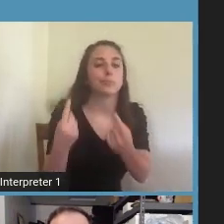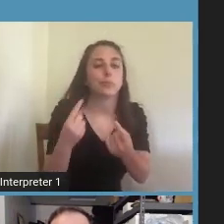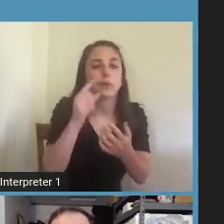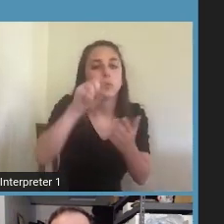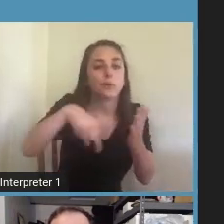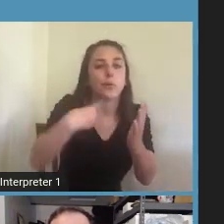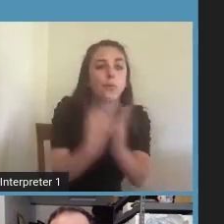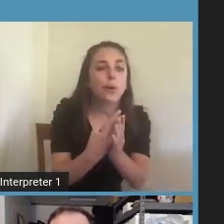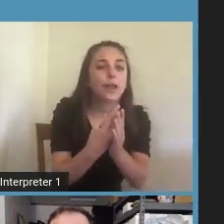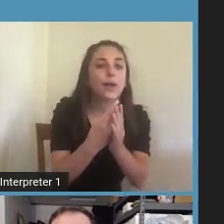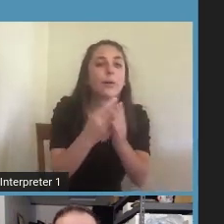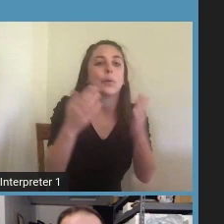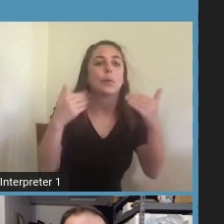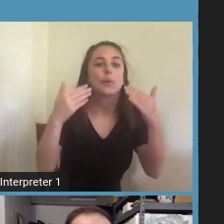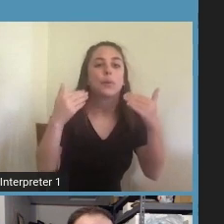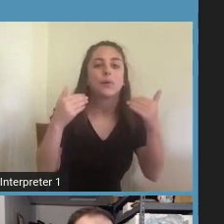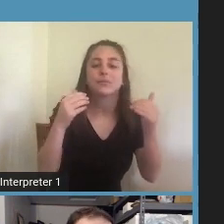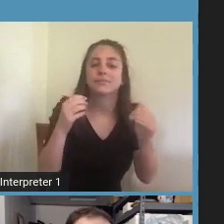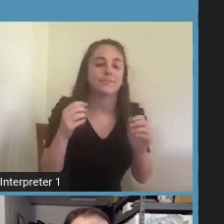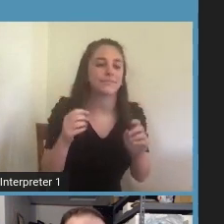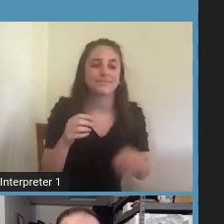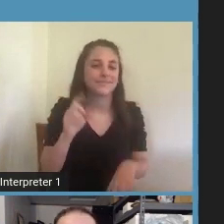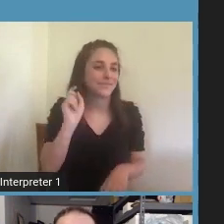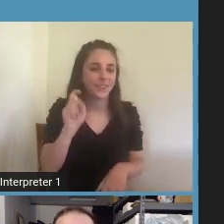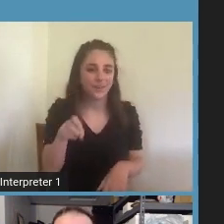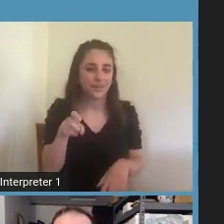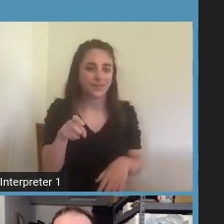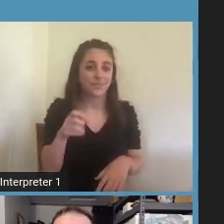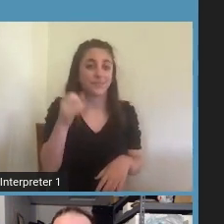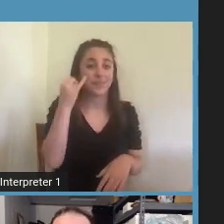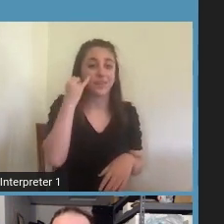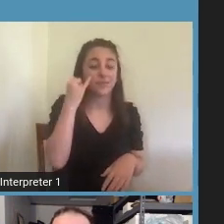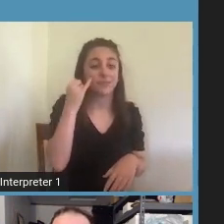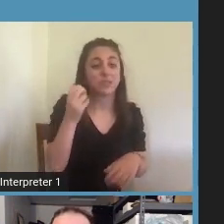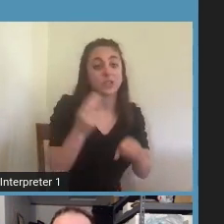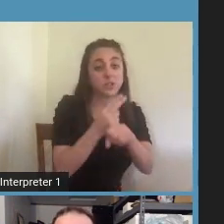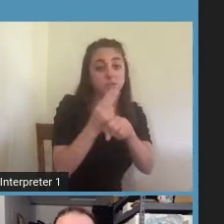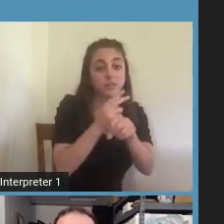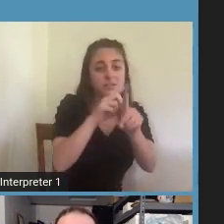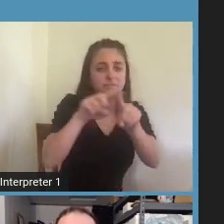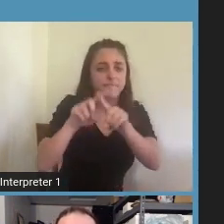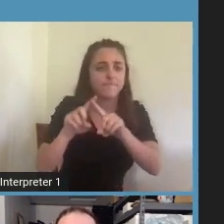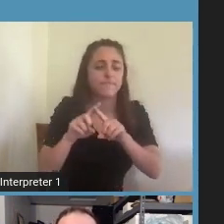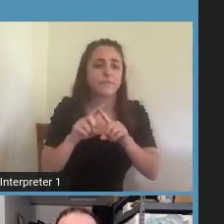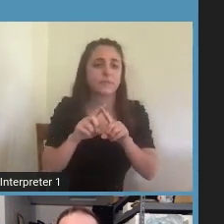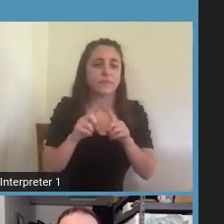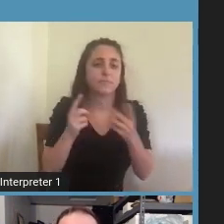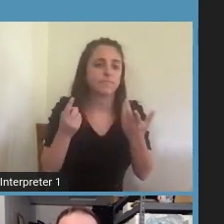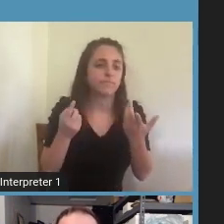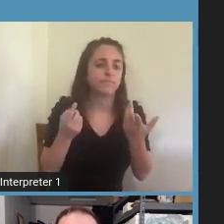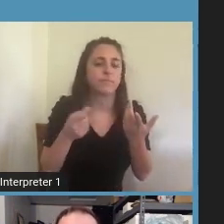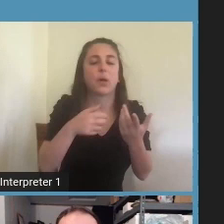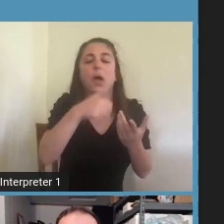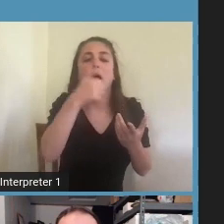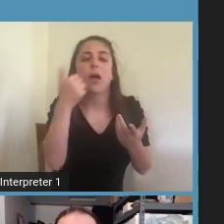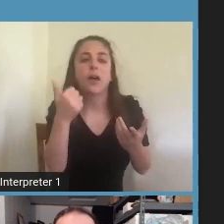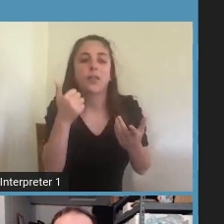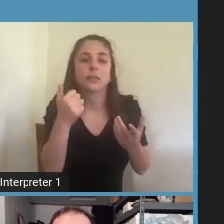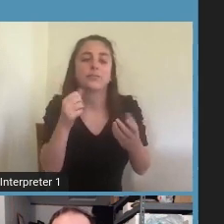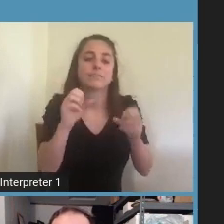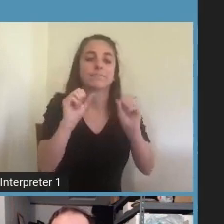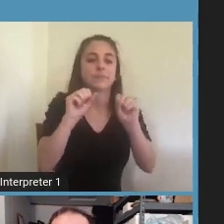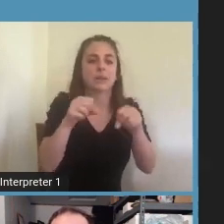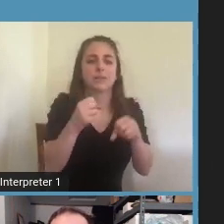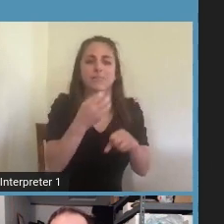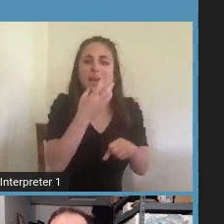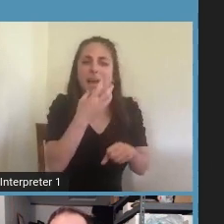off. If you're using a tungsten or a halogen, then those can get really hot because they really get bright.